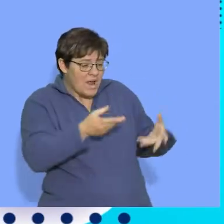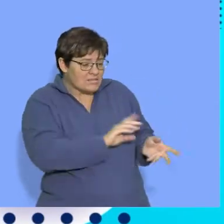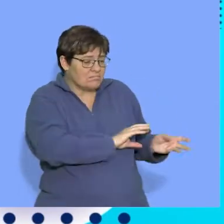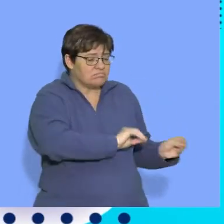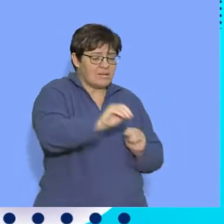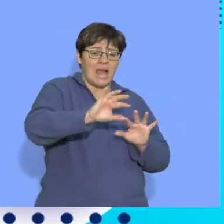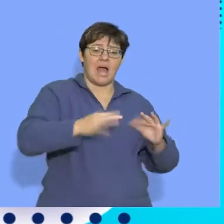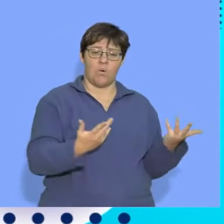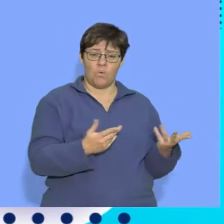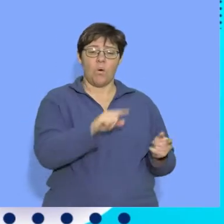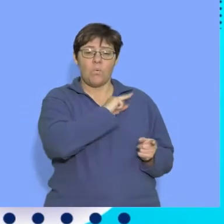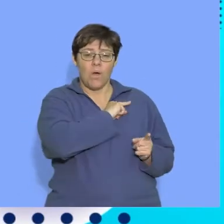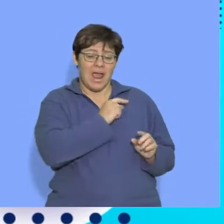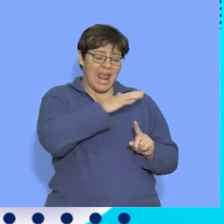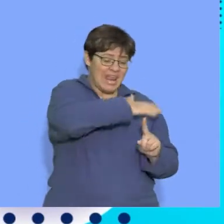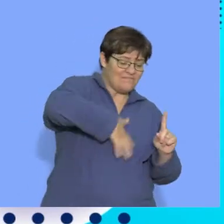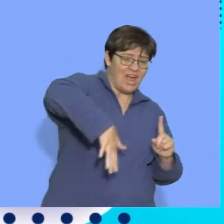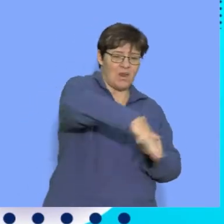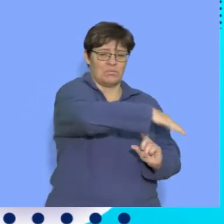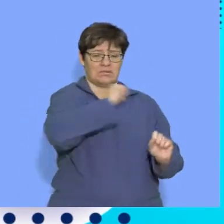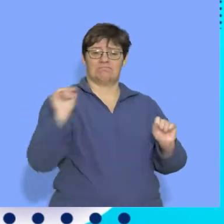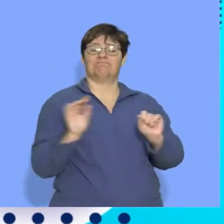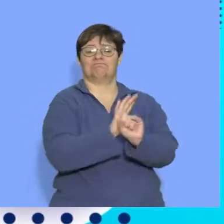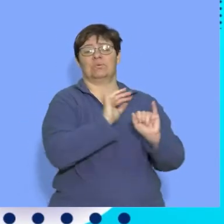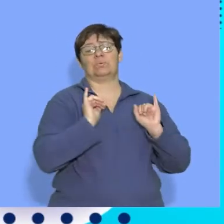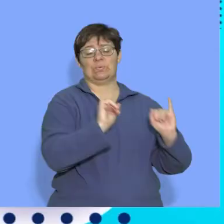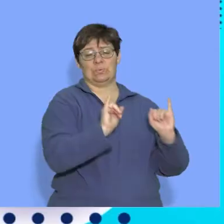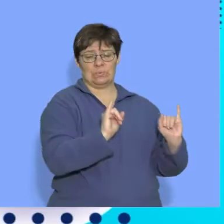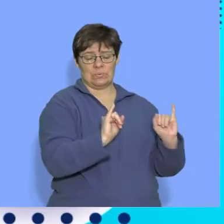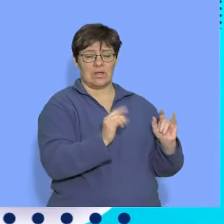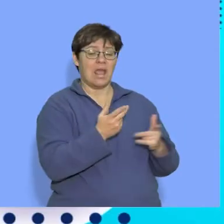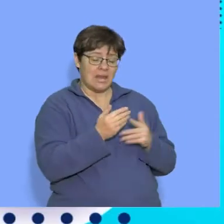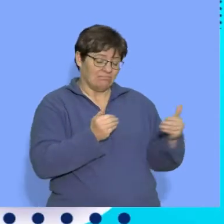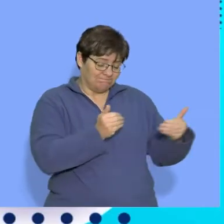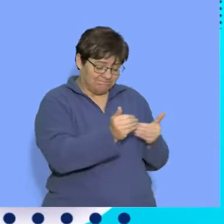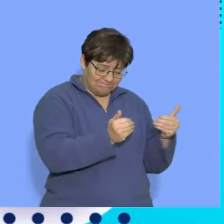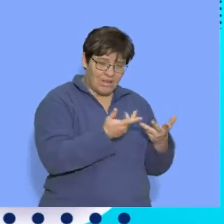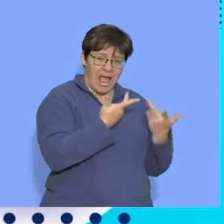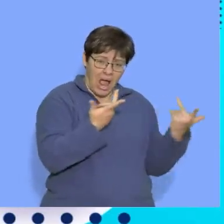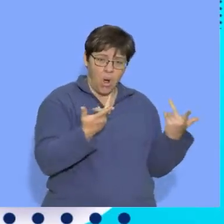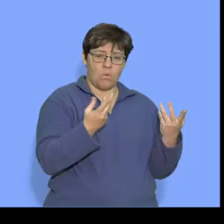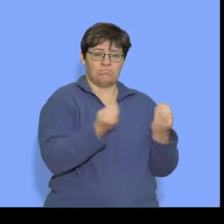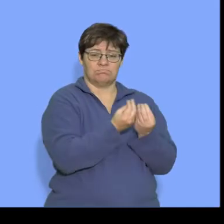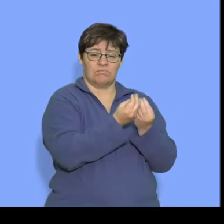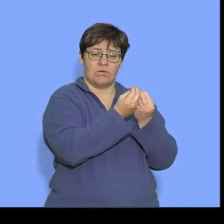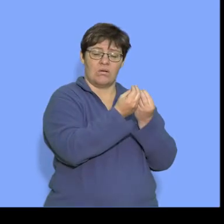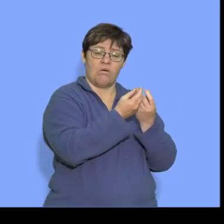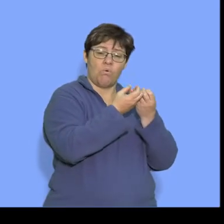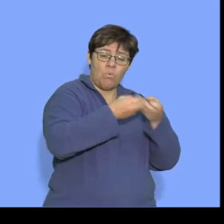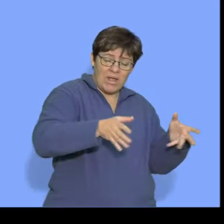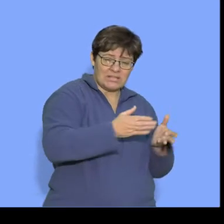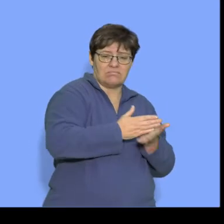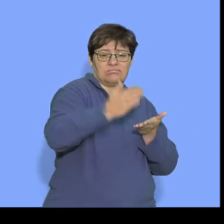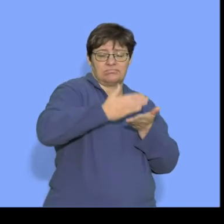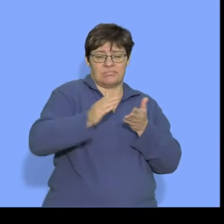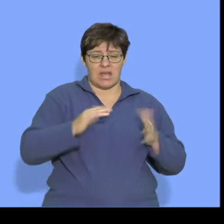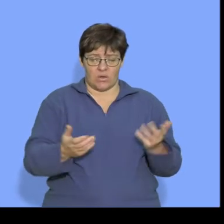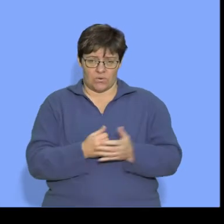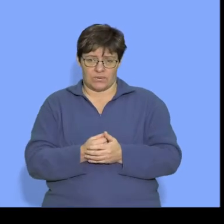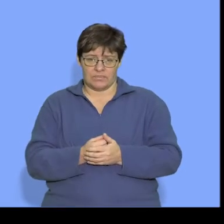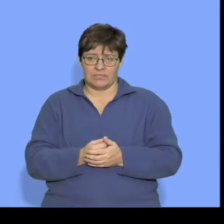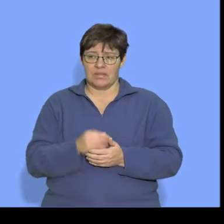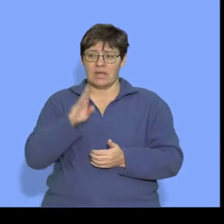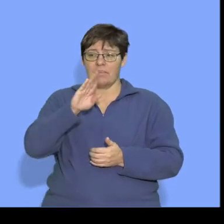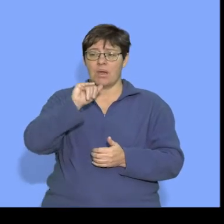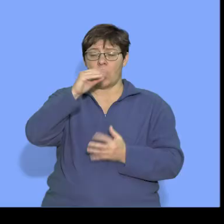contributing to the impact on the environment, and mechanisms to manage disposal of solid waste. The concept of